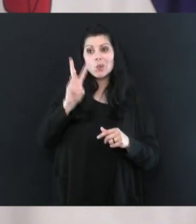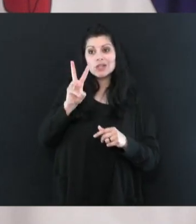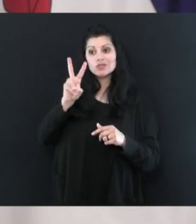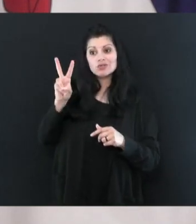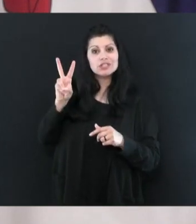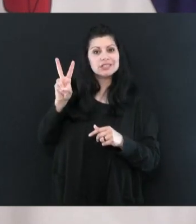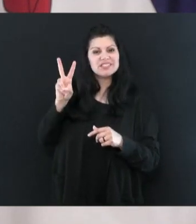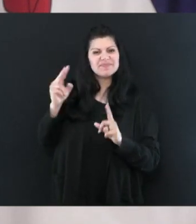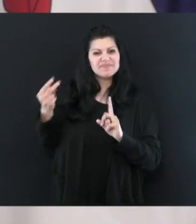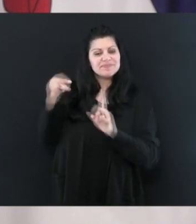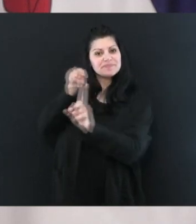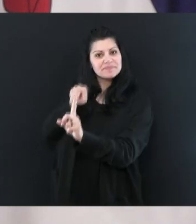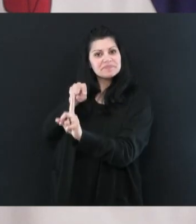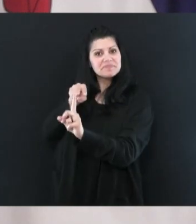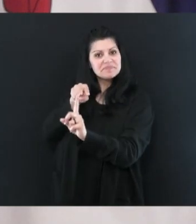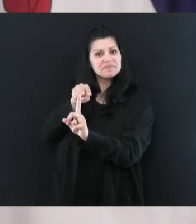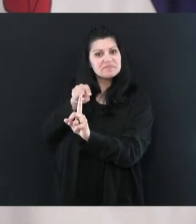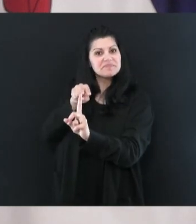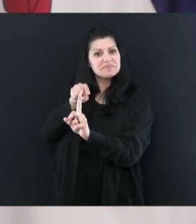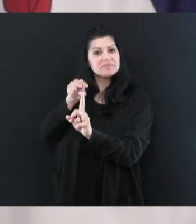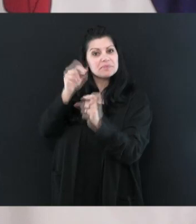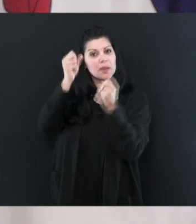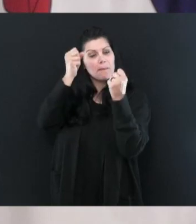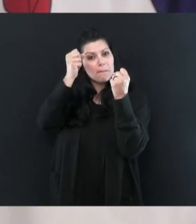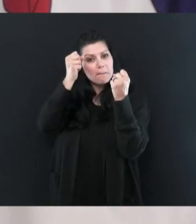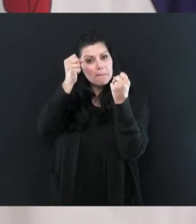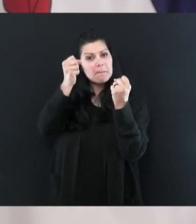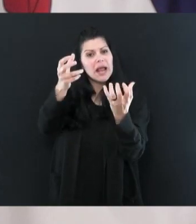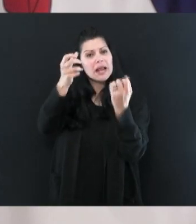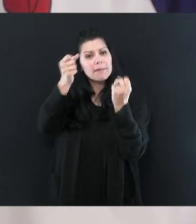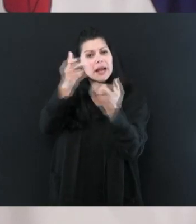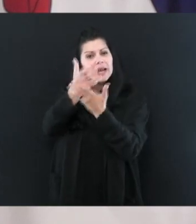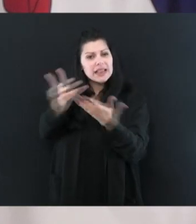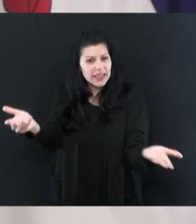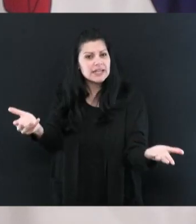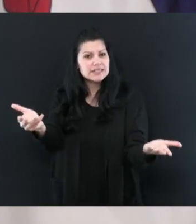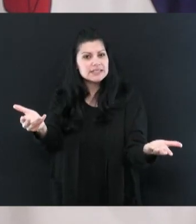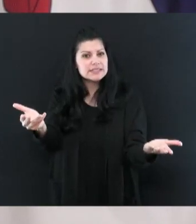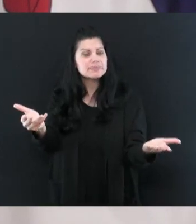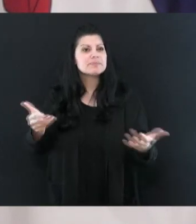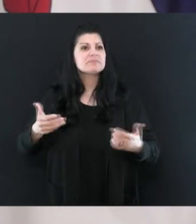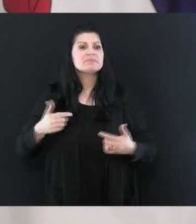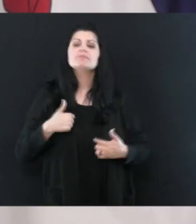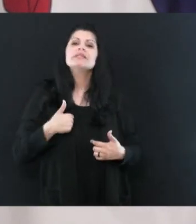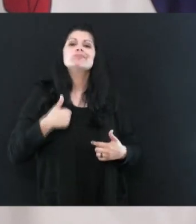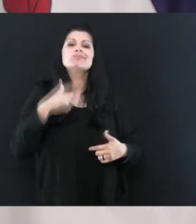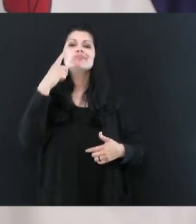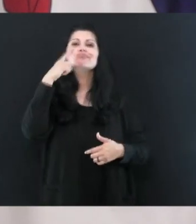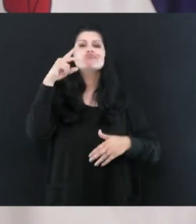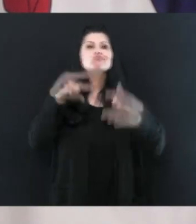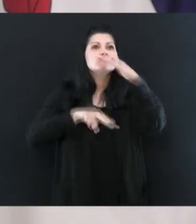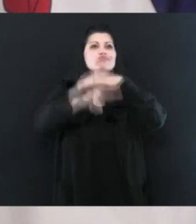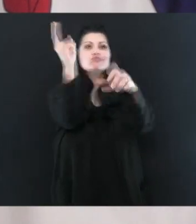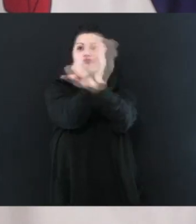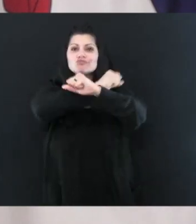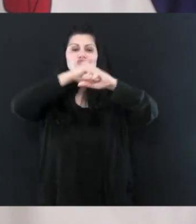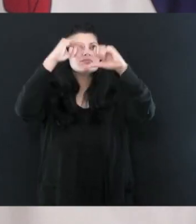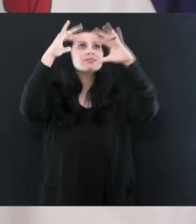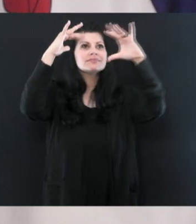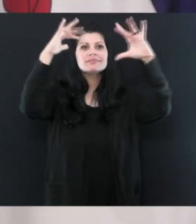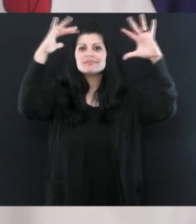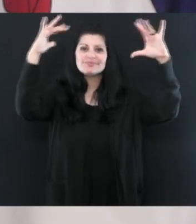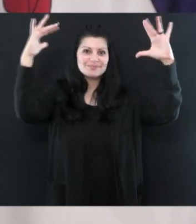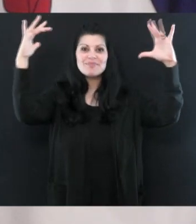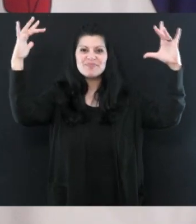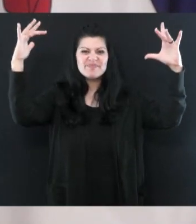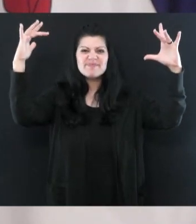standpoint, so many things. And here's how I just see the whole deal. I mean, and this is how I saw the whole thing